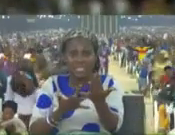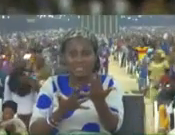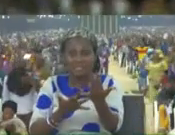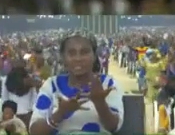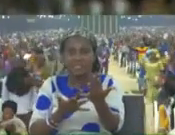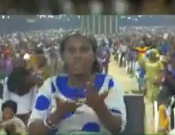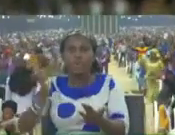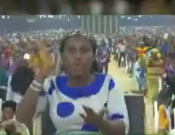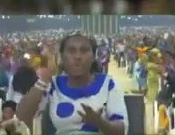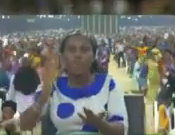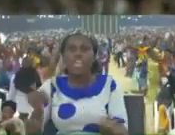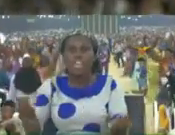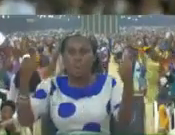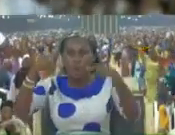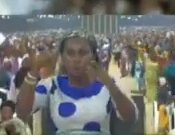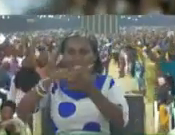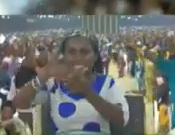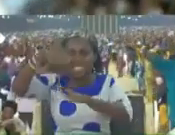we come tonight.